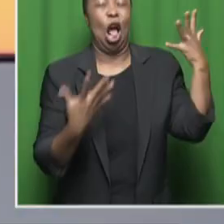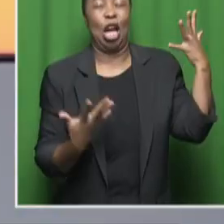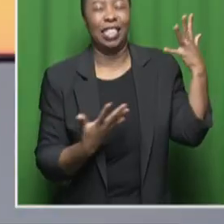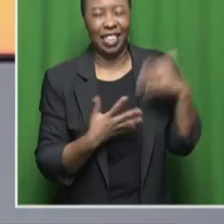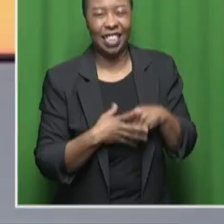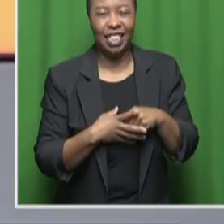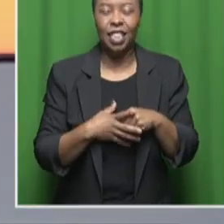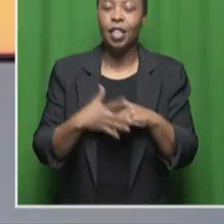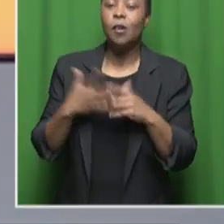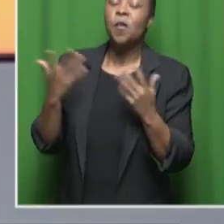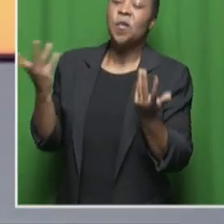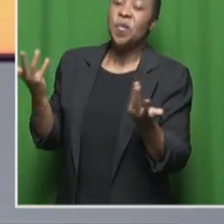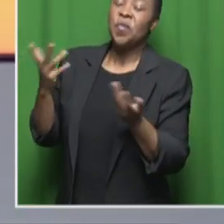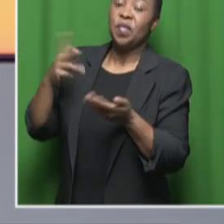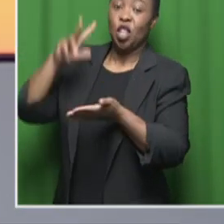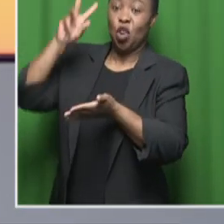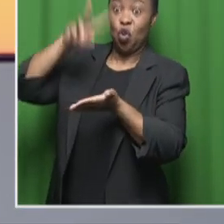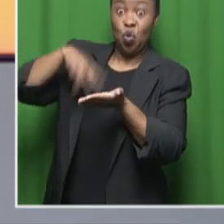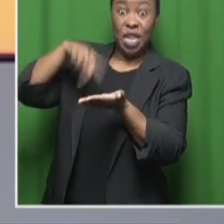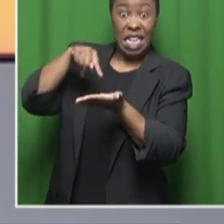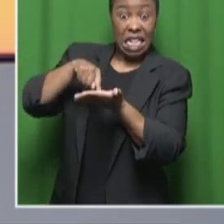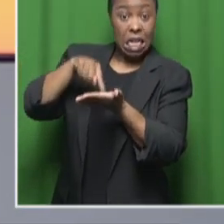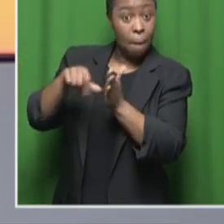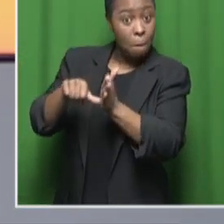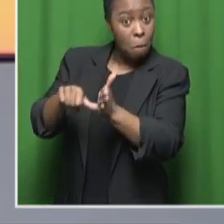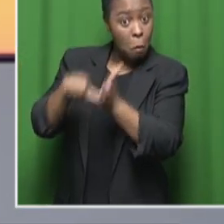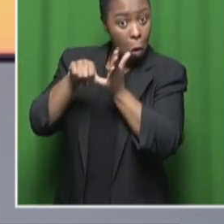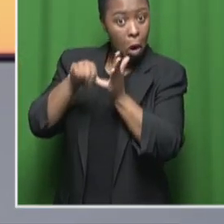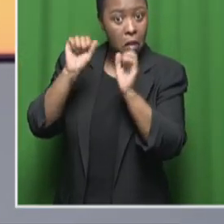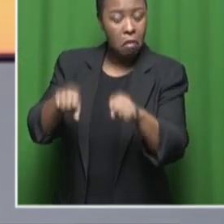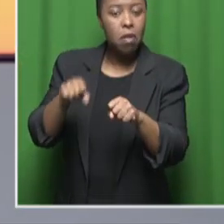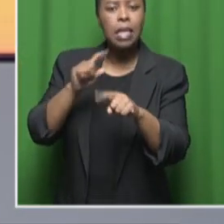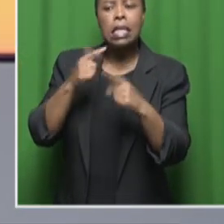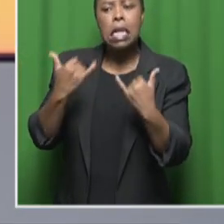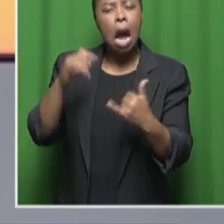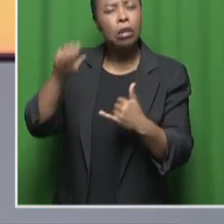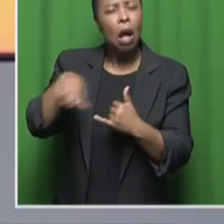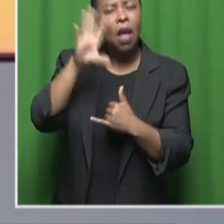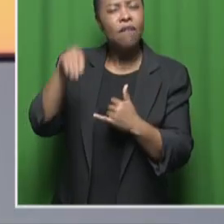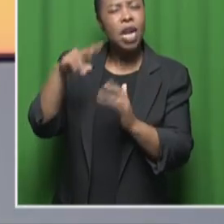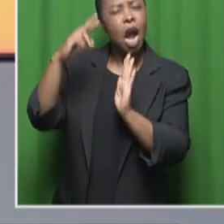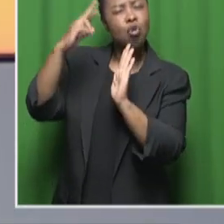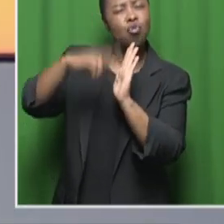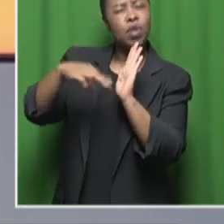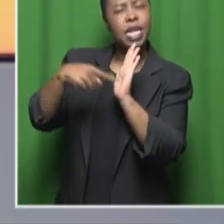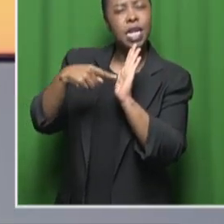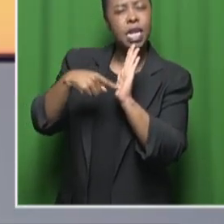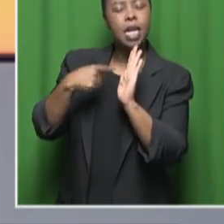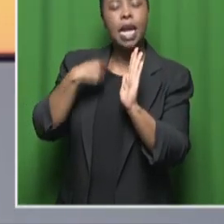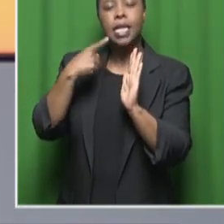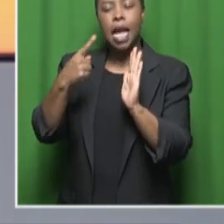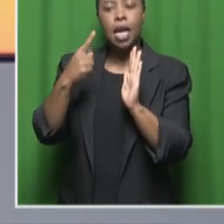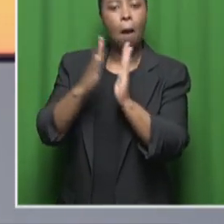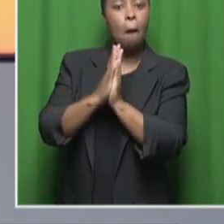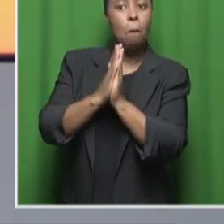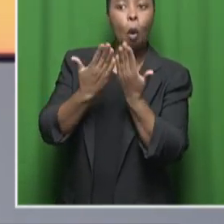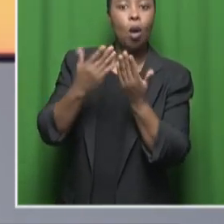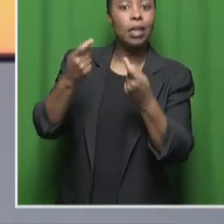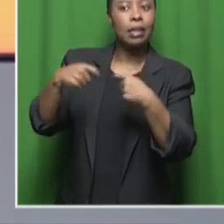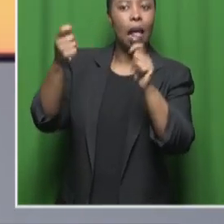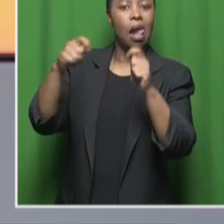so obviously the reading is important, and we have to look at the reading culture in South Africa. We can look at the book sales statistics. We can look